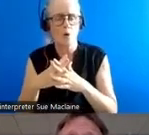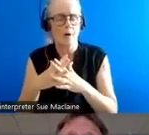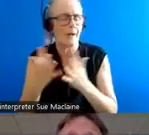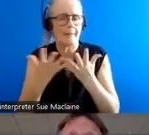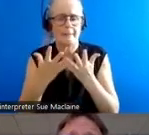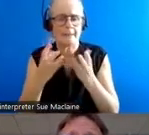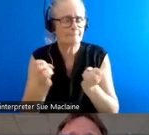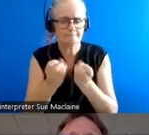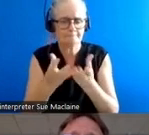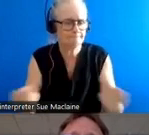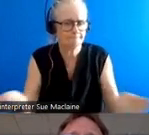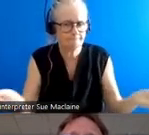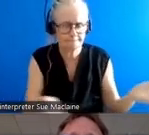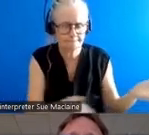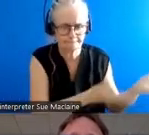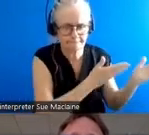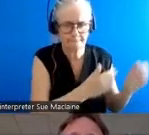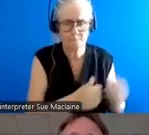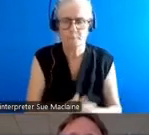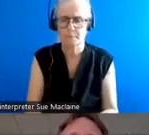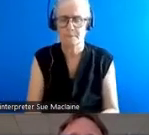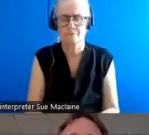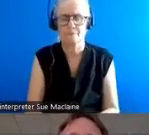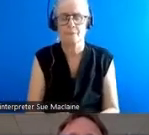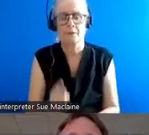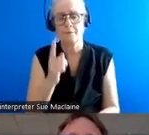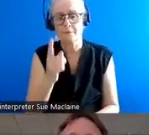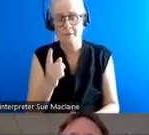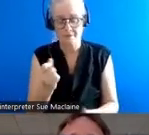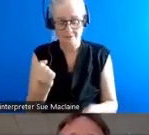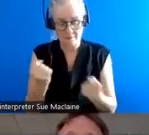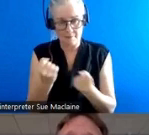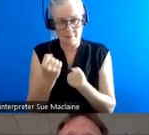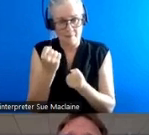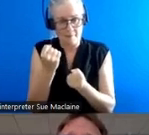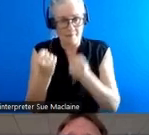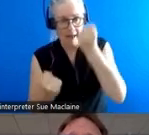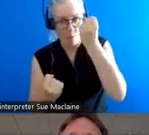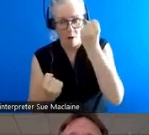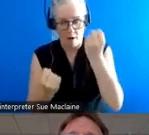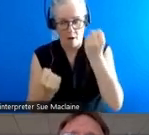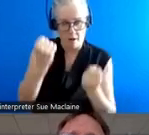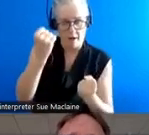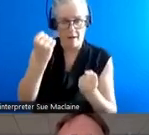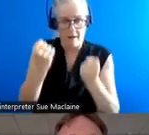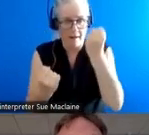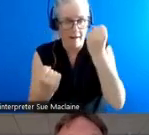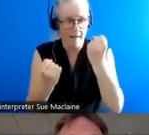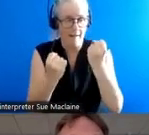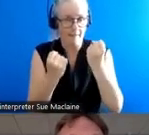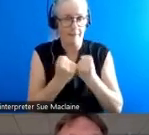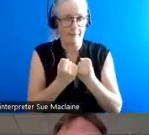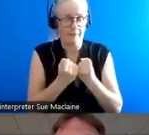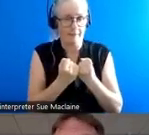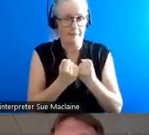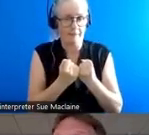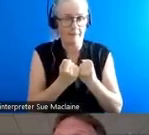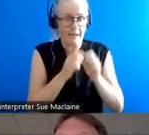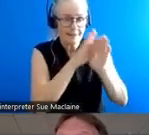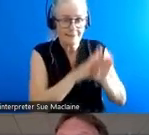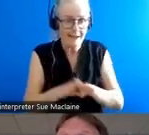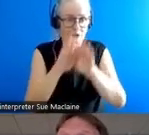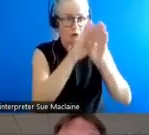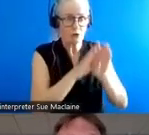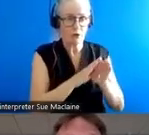that question of how you find the right balance of power between national government and the regional and local levels isn't